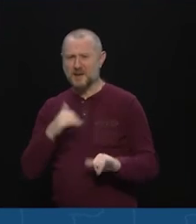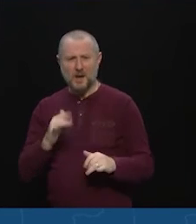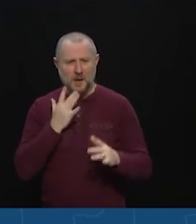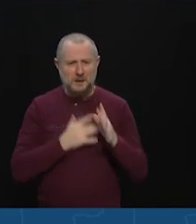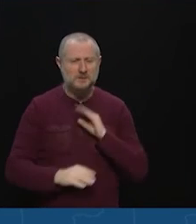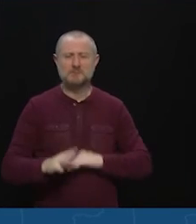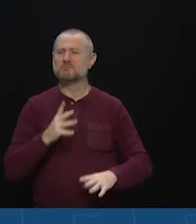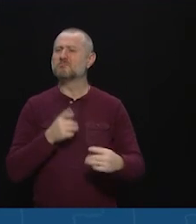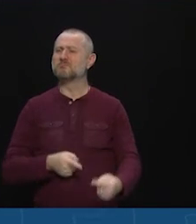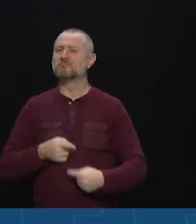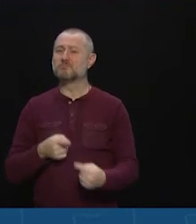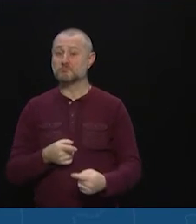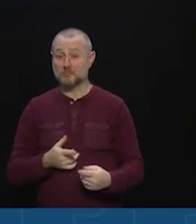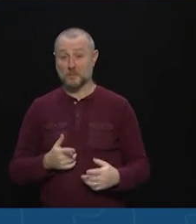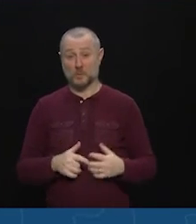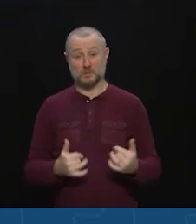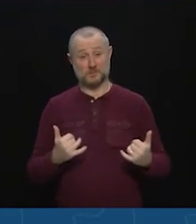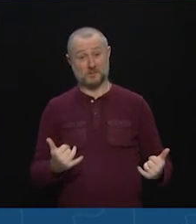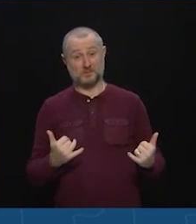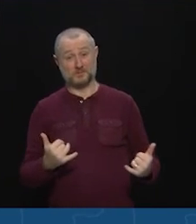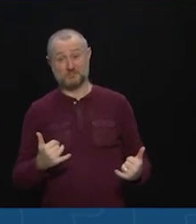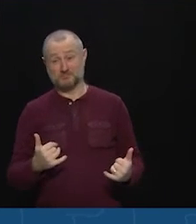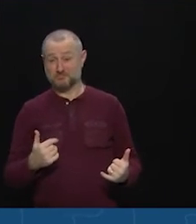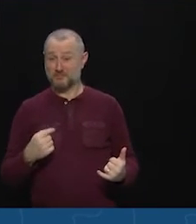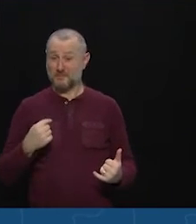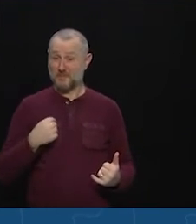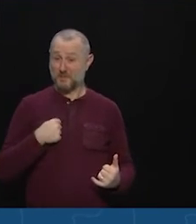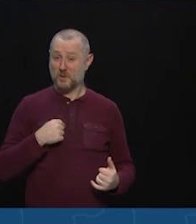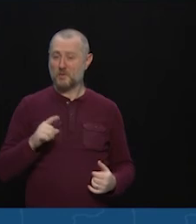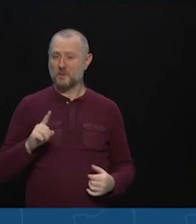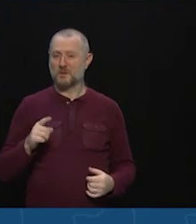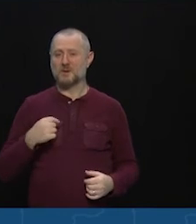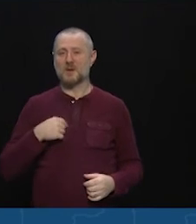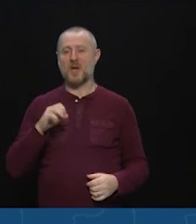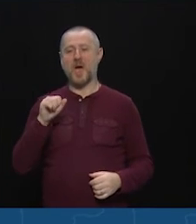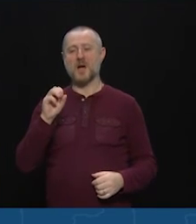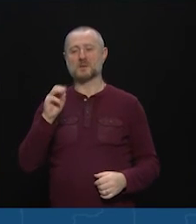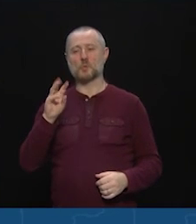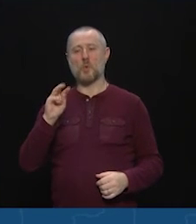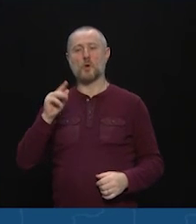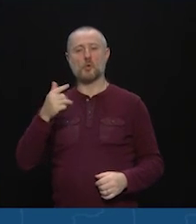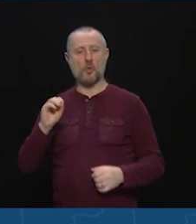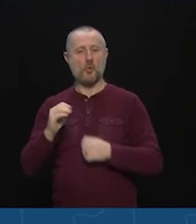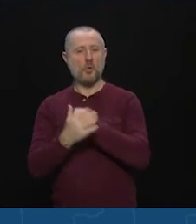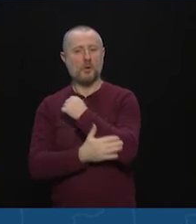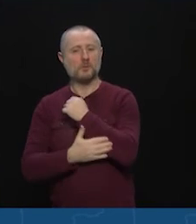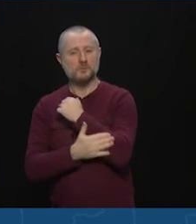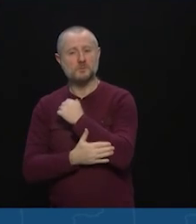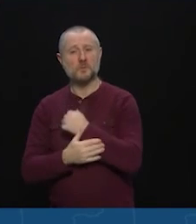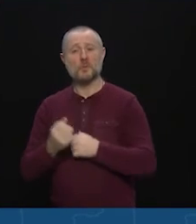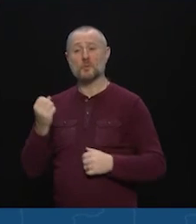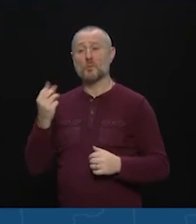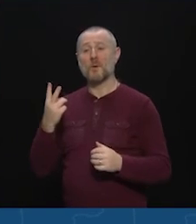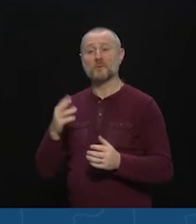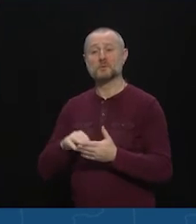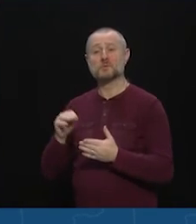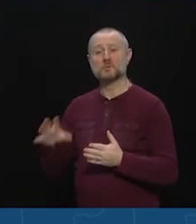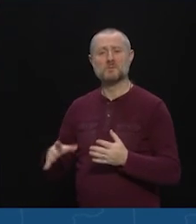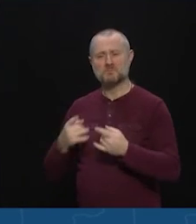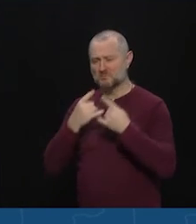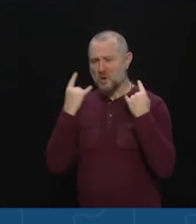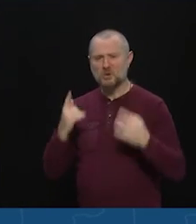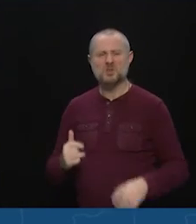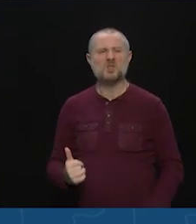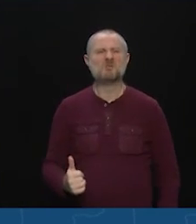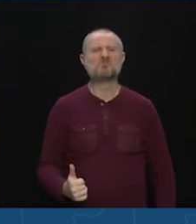refused to go into school with a mask on, so their principal locked them out. With this court battle kind of back and forth between tonight and